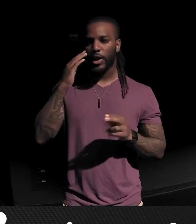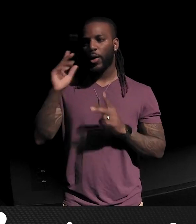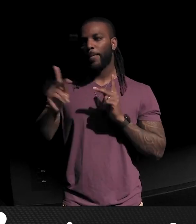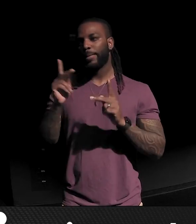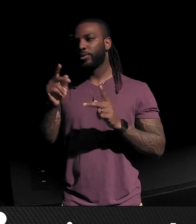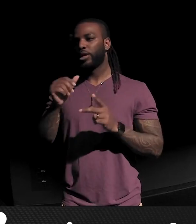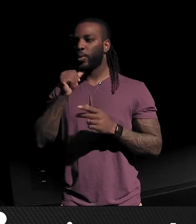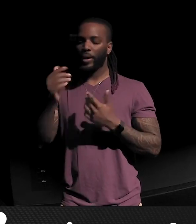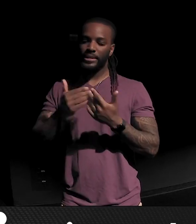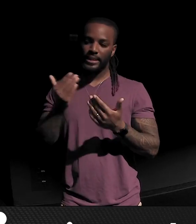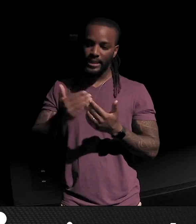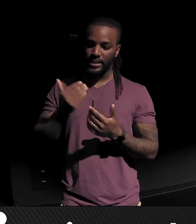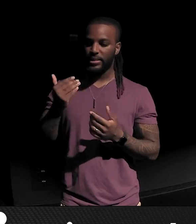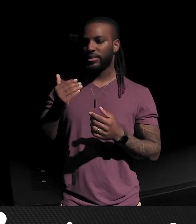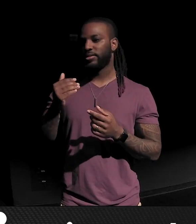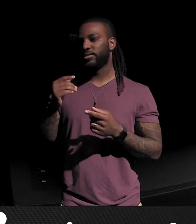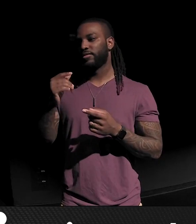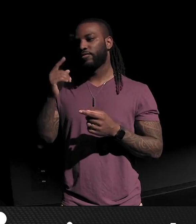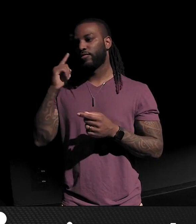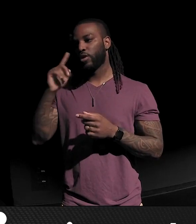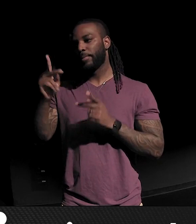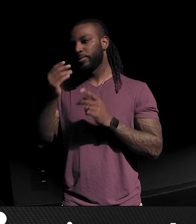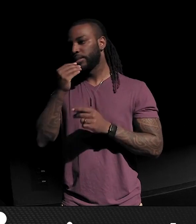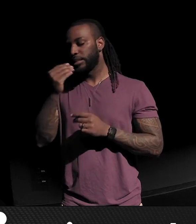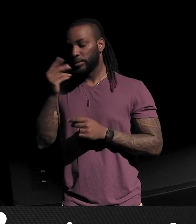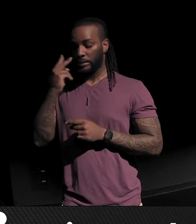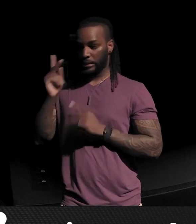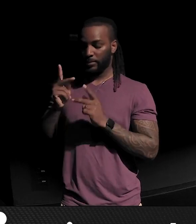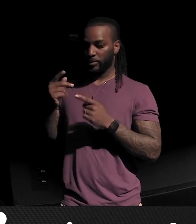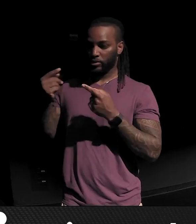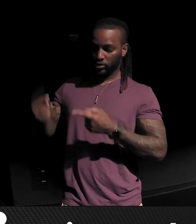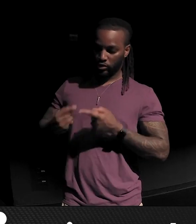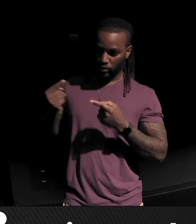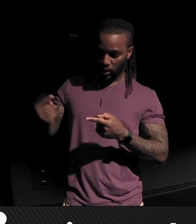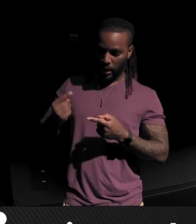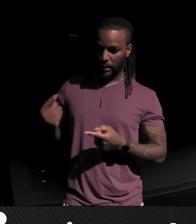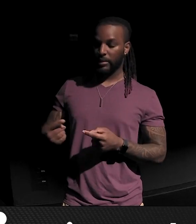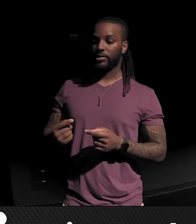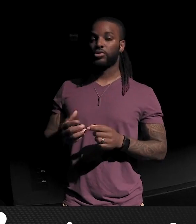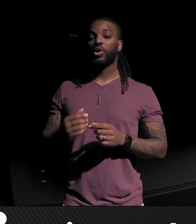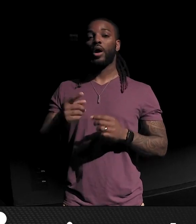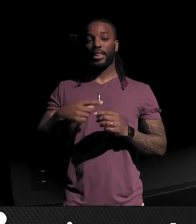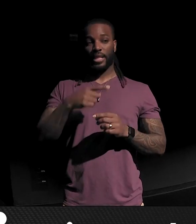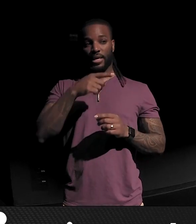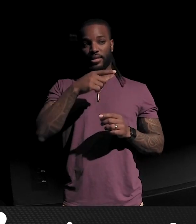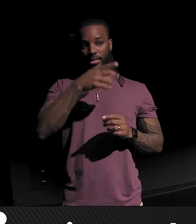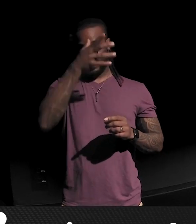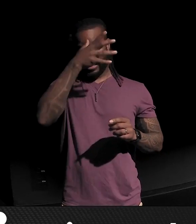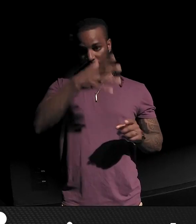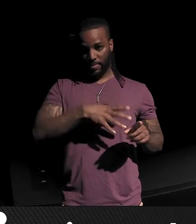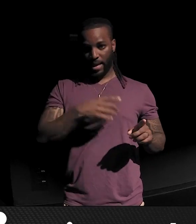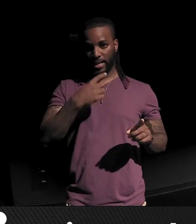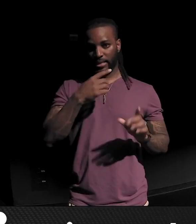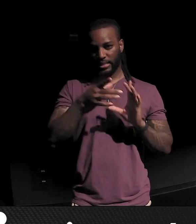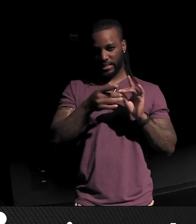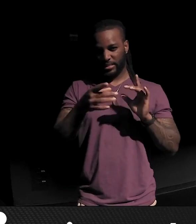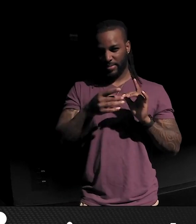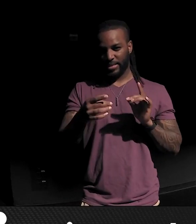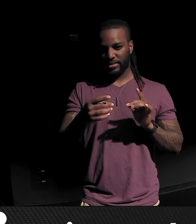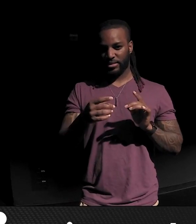that we were seeing on our televisions that were hard to watch. And he at this point in the story, in his message, started to